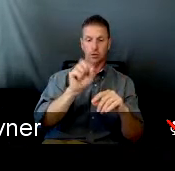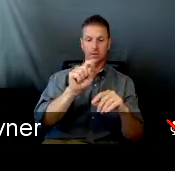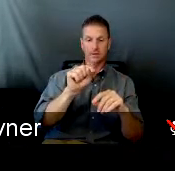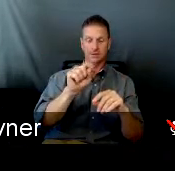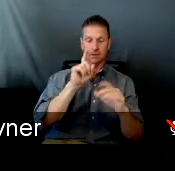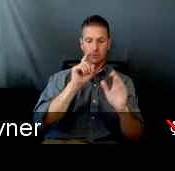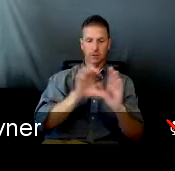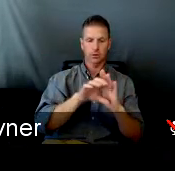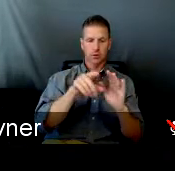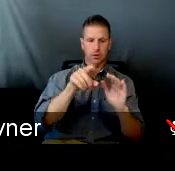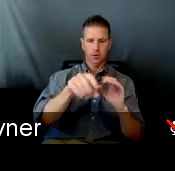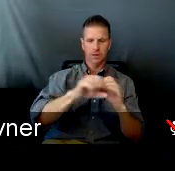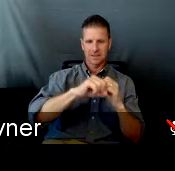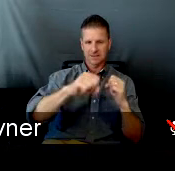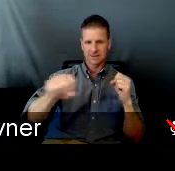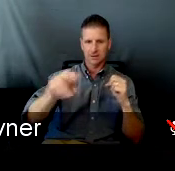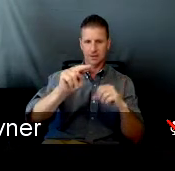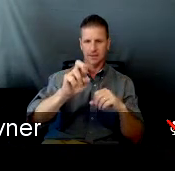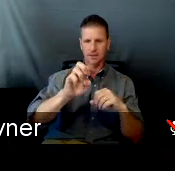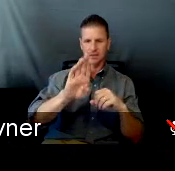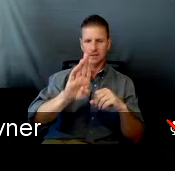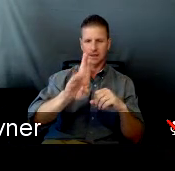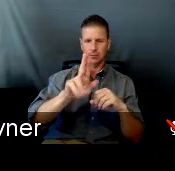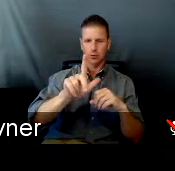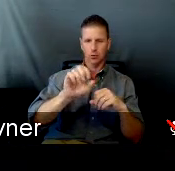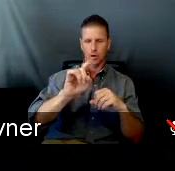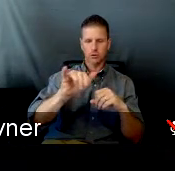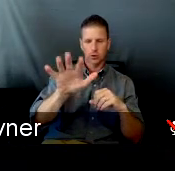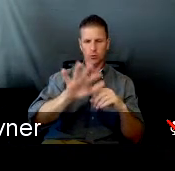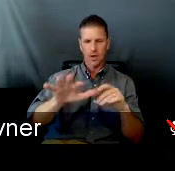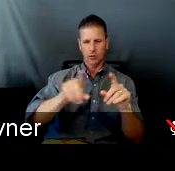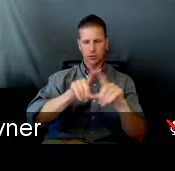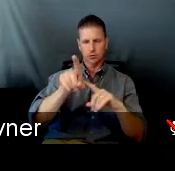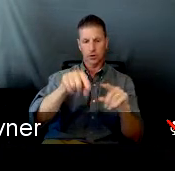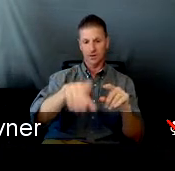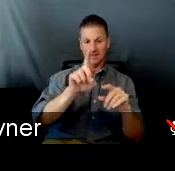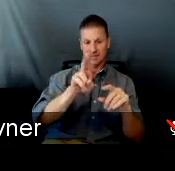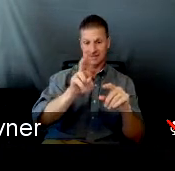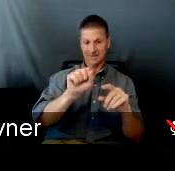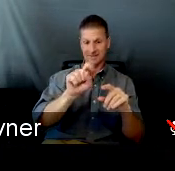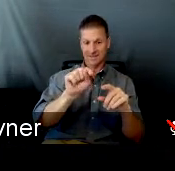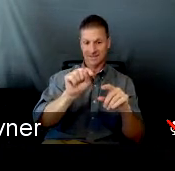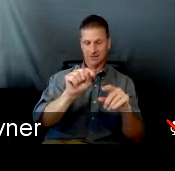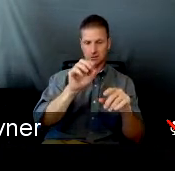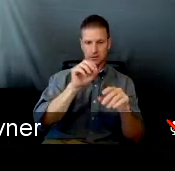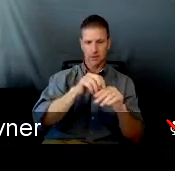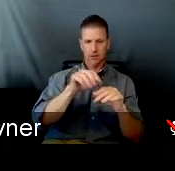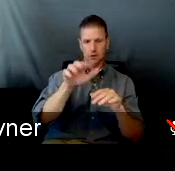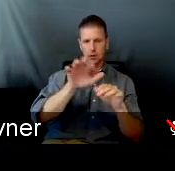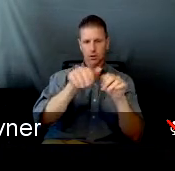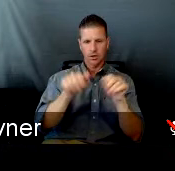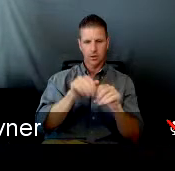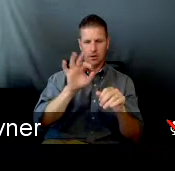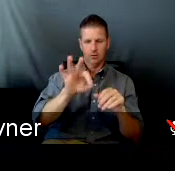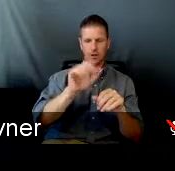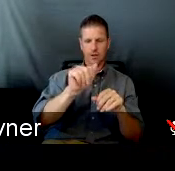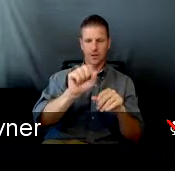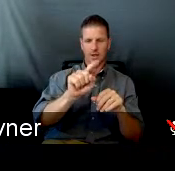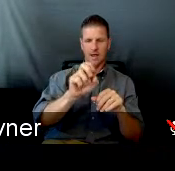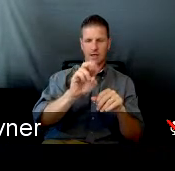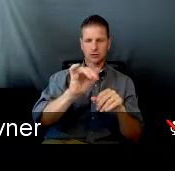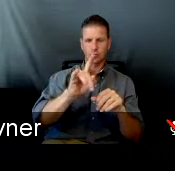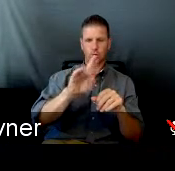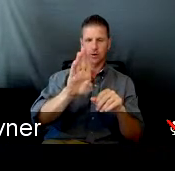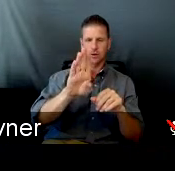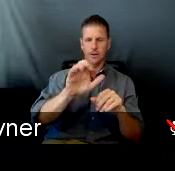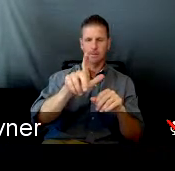an extended nebulosity around the star, and this is dust that's in the region of the asteroid belt. And so